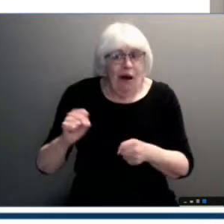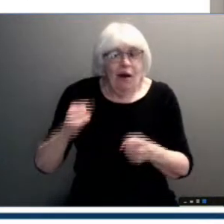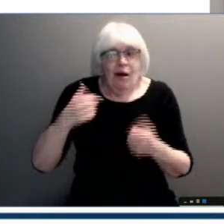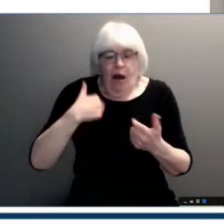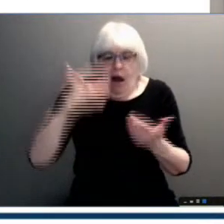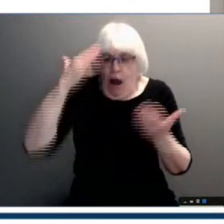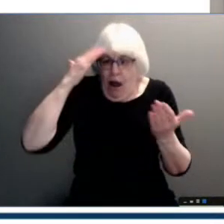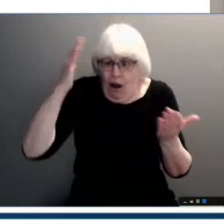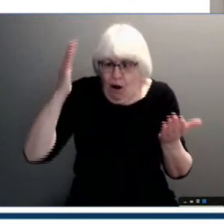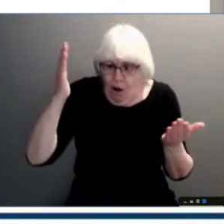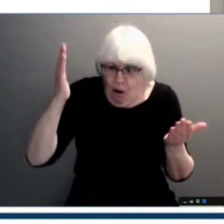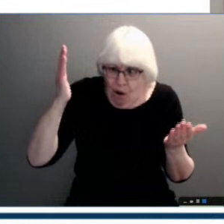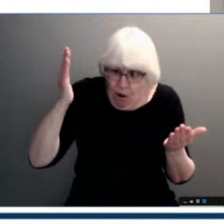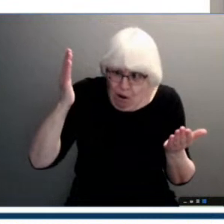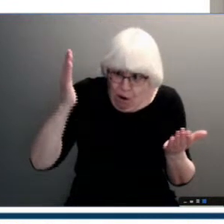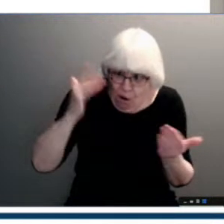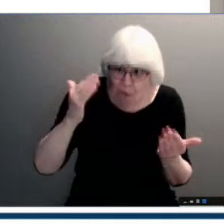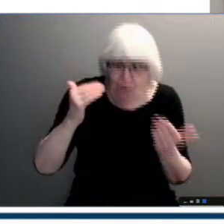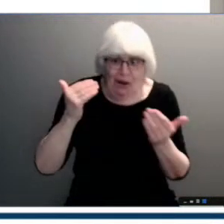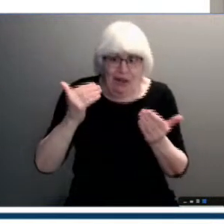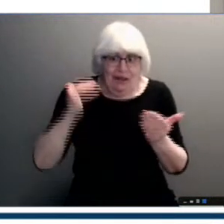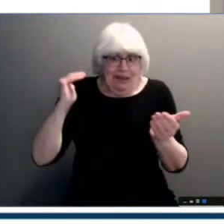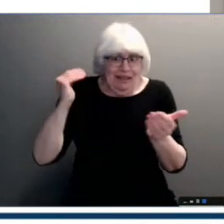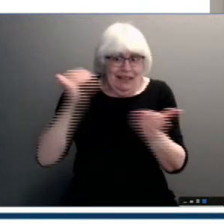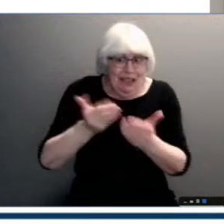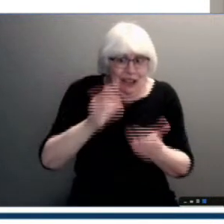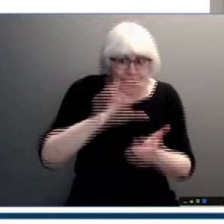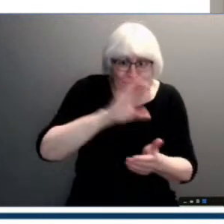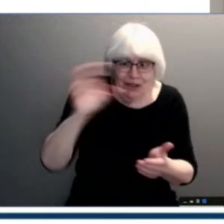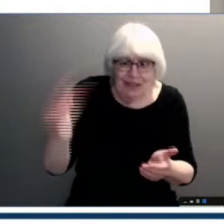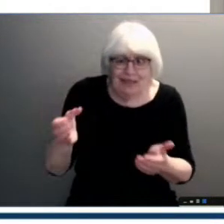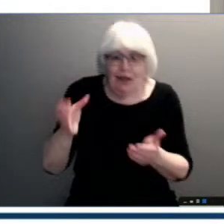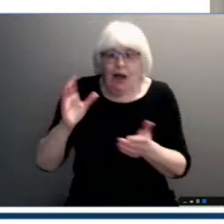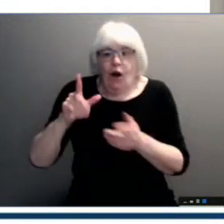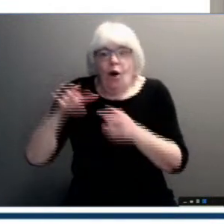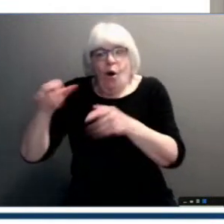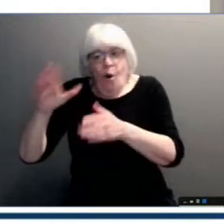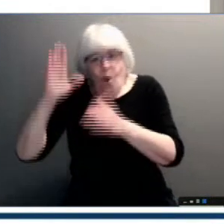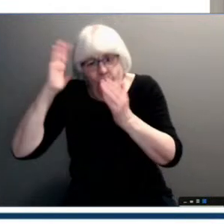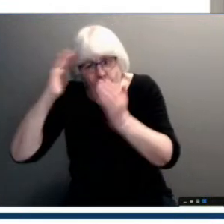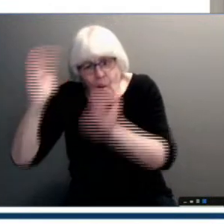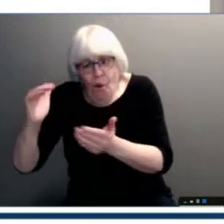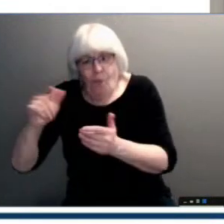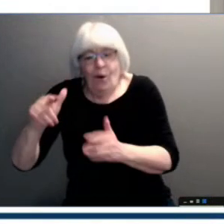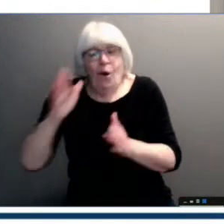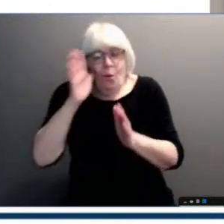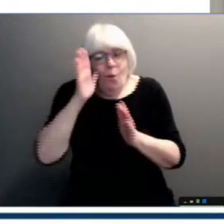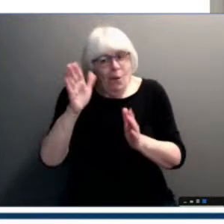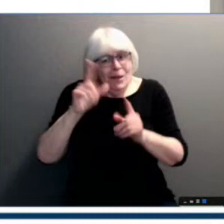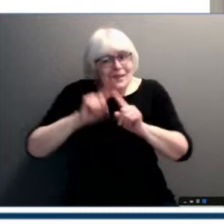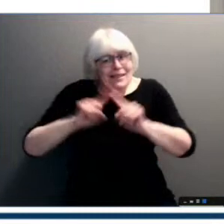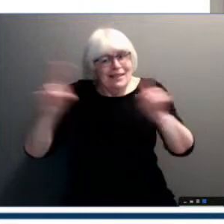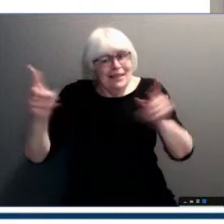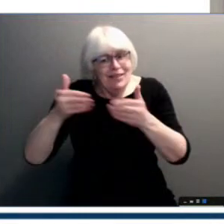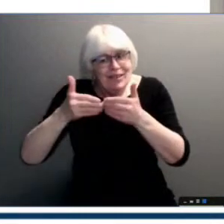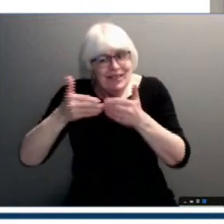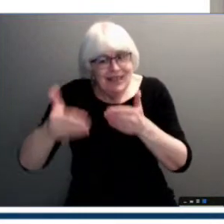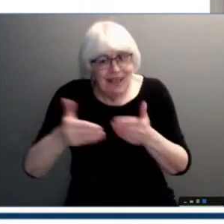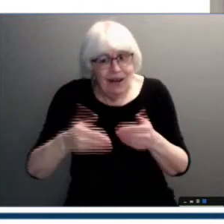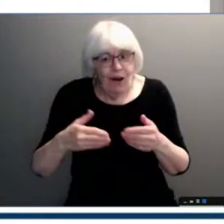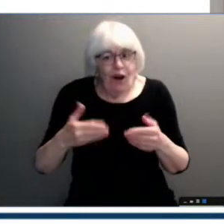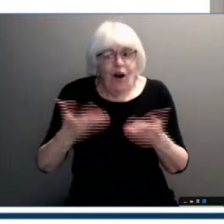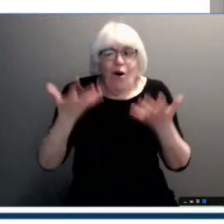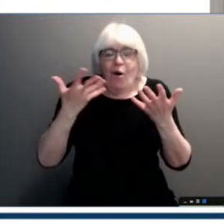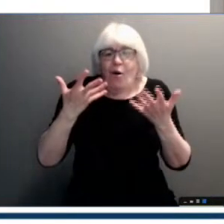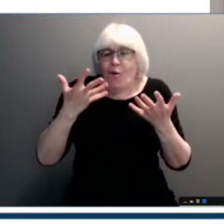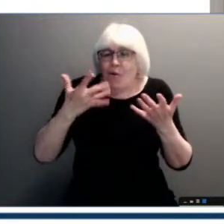differently. Everyone looks forward to a break over the holidays, and I feel for our healthcare workers in particular. They really need a